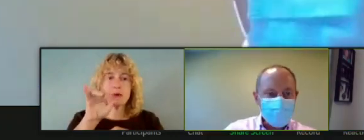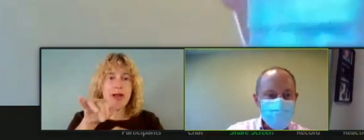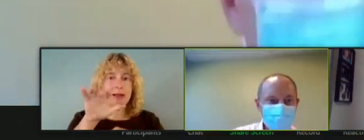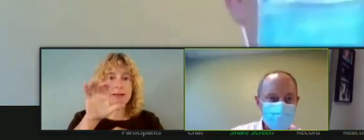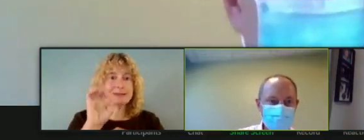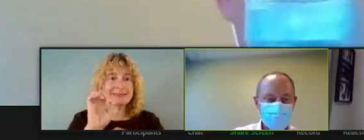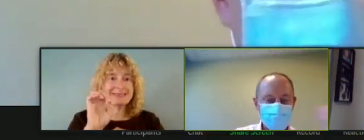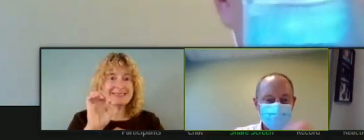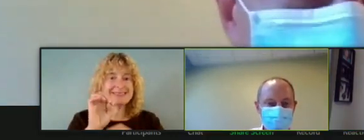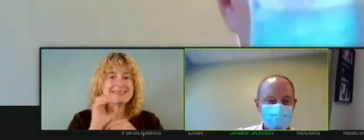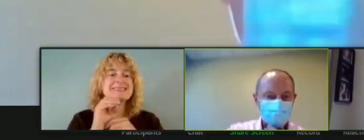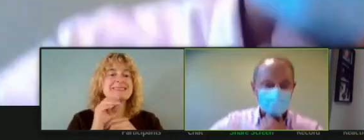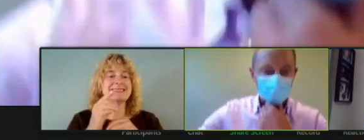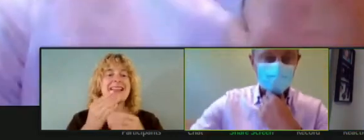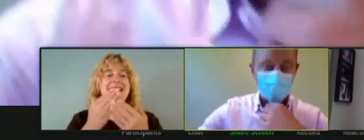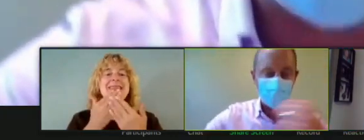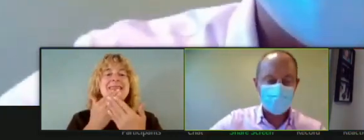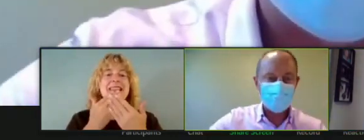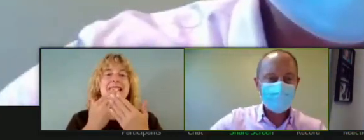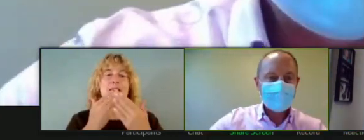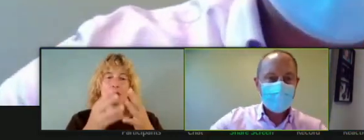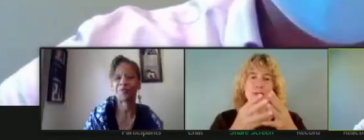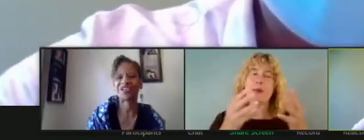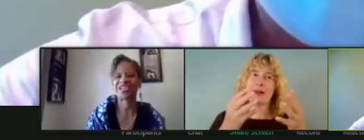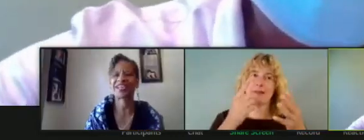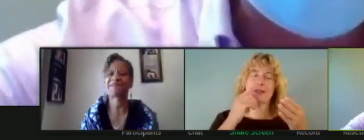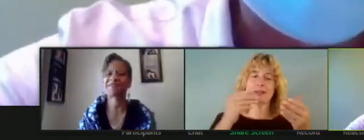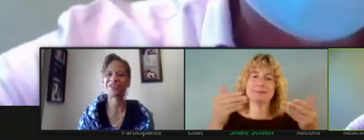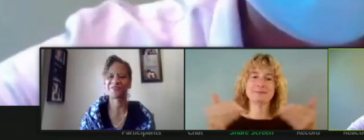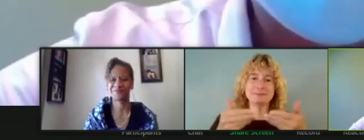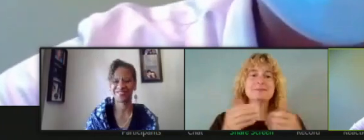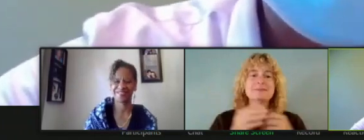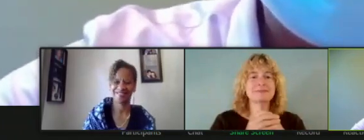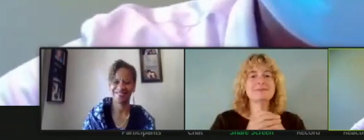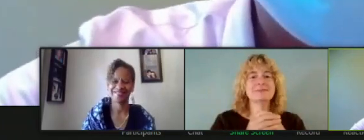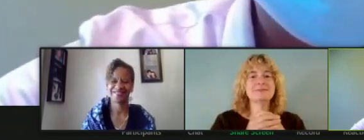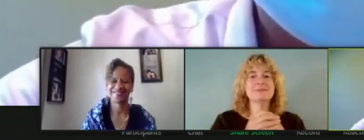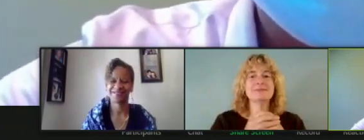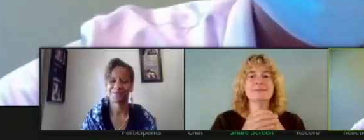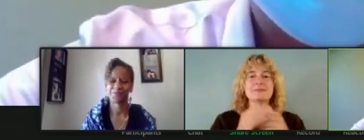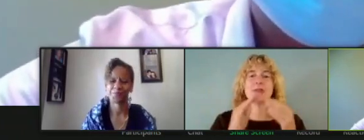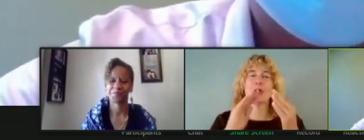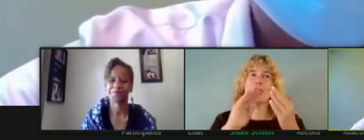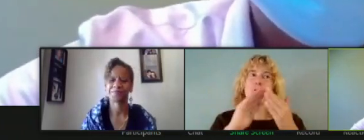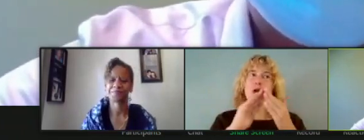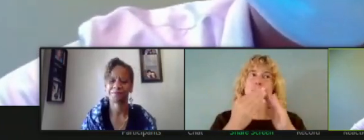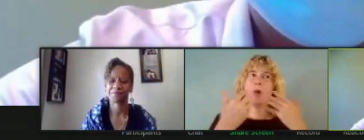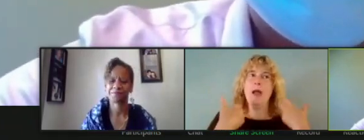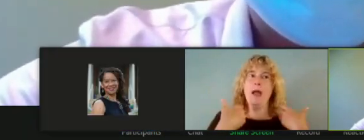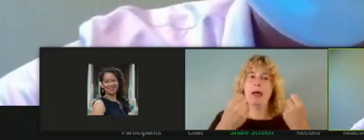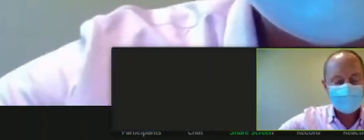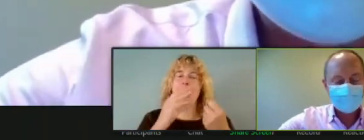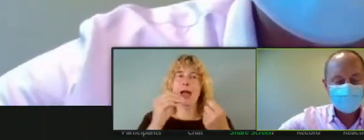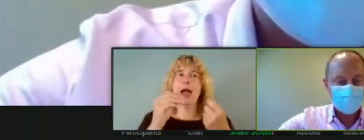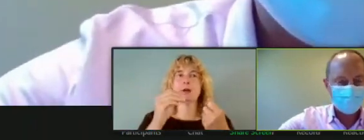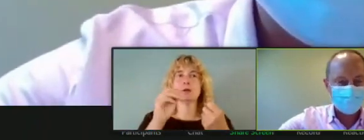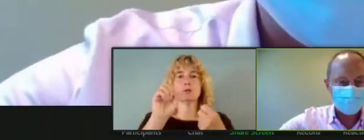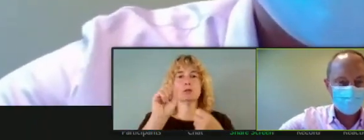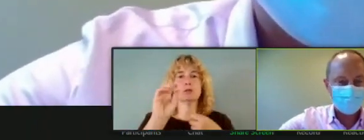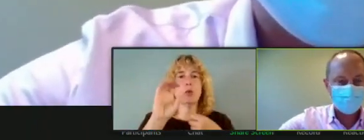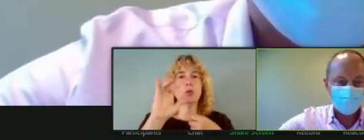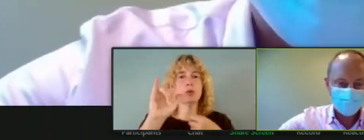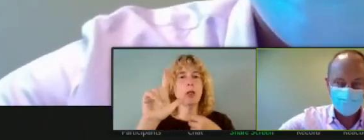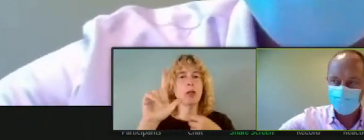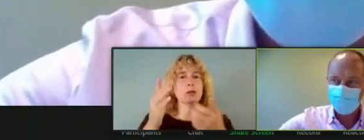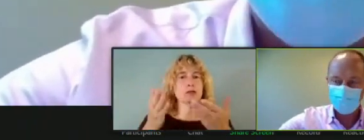Hey, thank you so much. I really appreciate it. I'm representing the Community Health and Social Services Center in Southwest